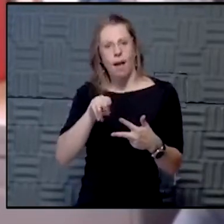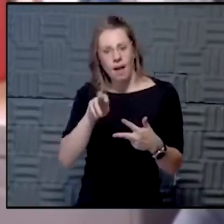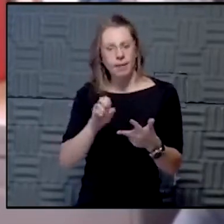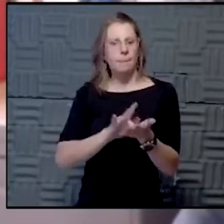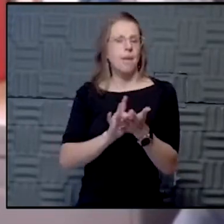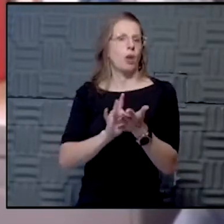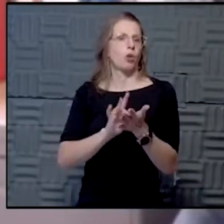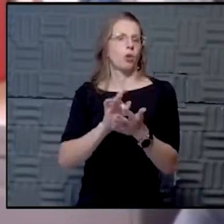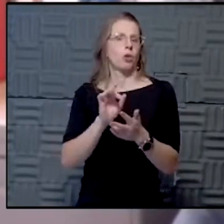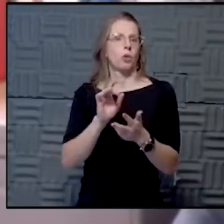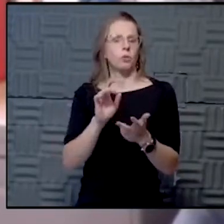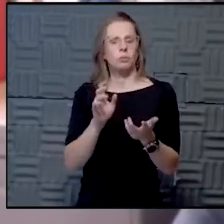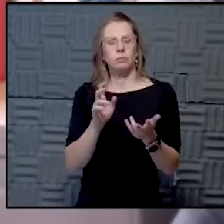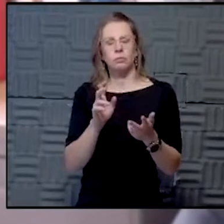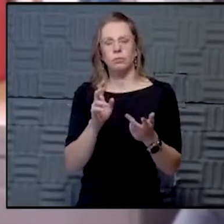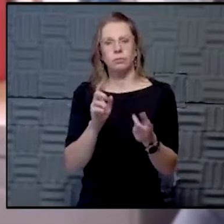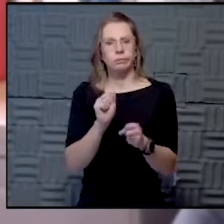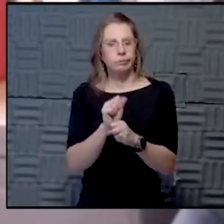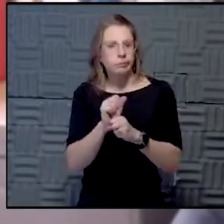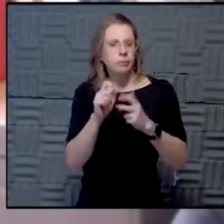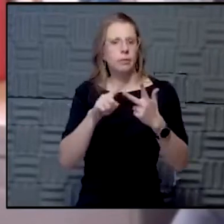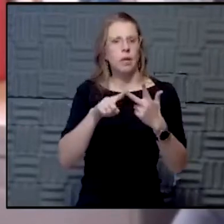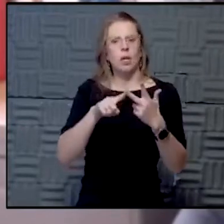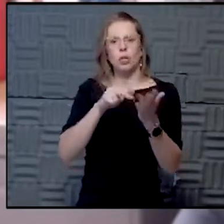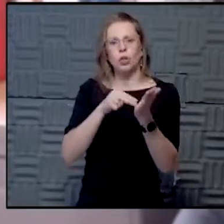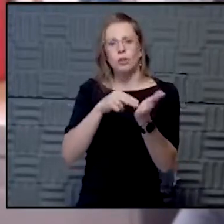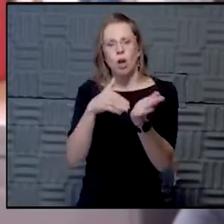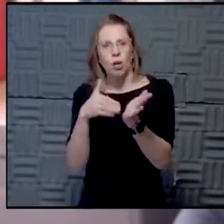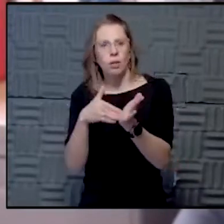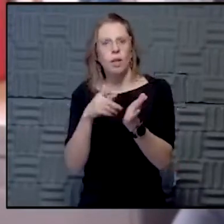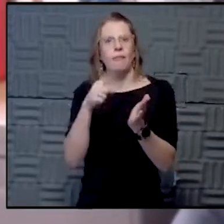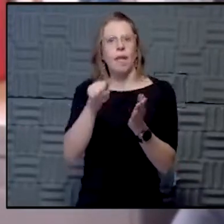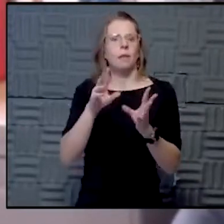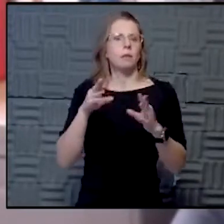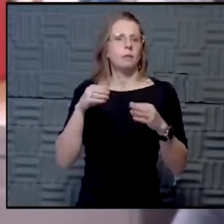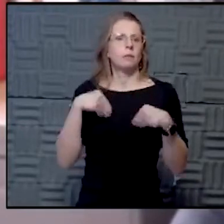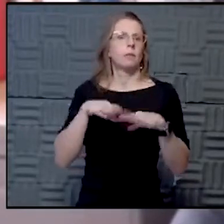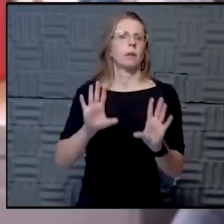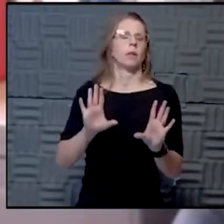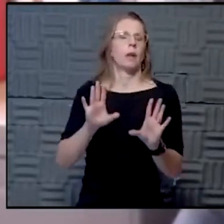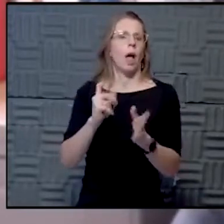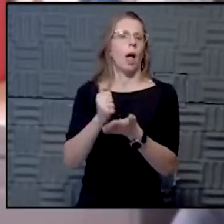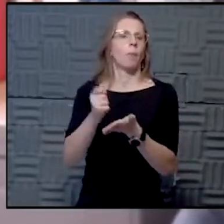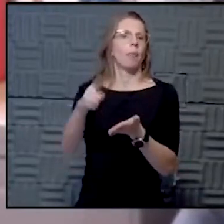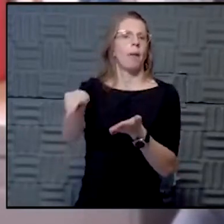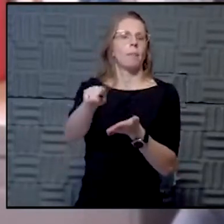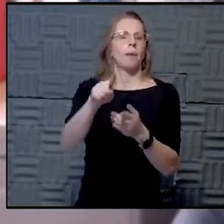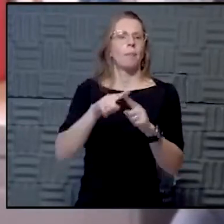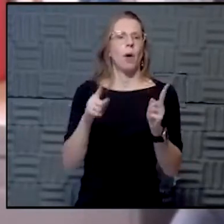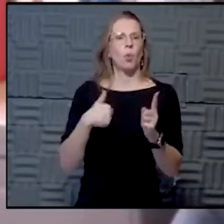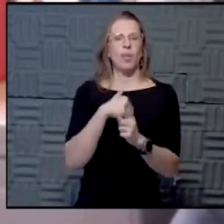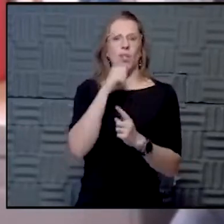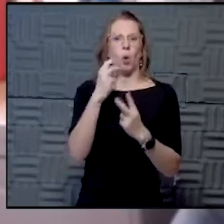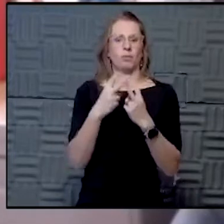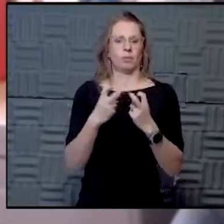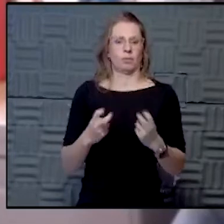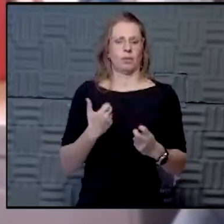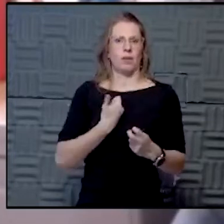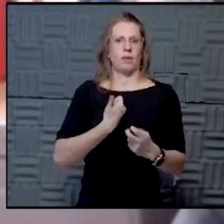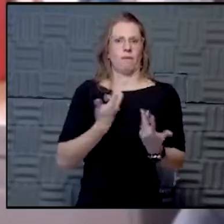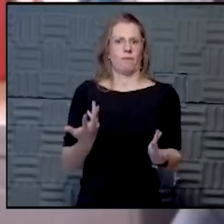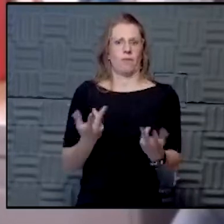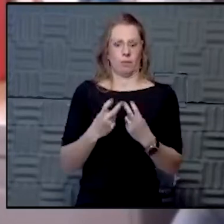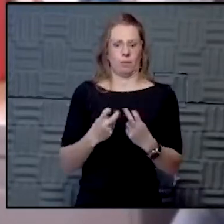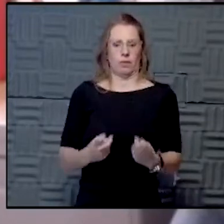medical personnel, nurses and doctors, they like to be the selfless servants, but we don't triage ourselves. And so if you feel you